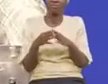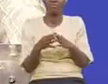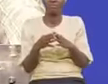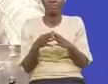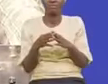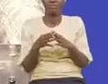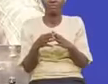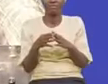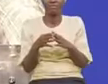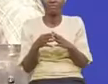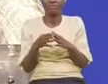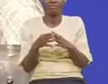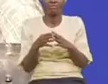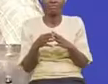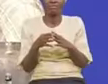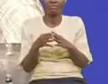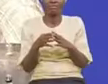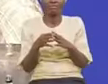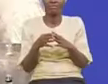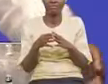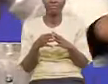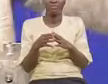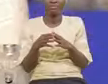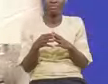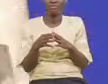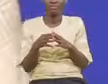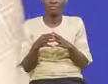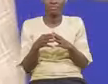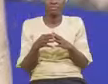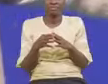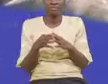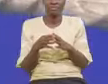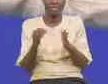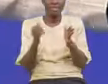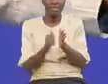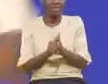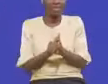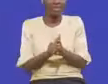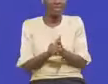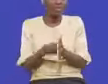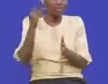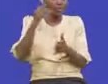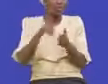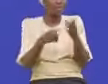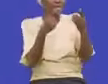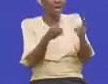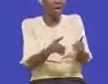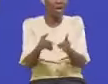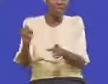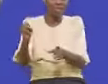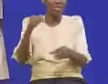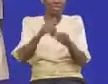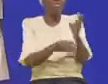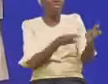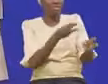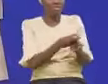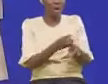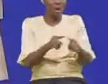akoy jigleje. Afiabe ma ukpeda, atiana dede kwako ma awo. Nenema oyina keke